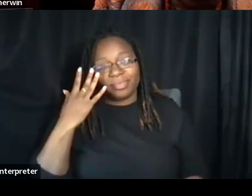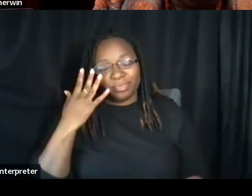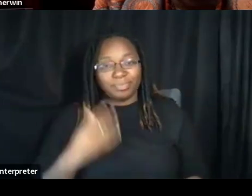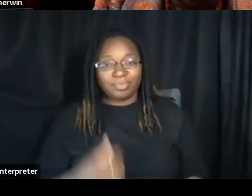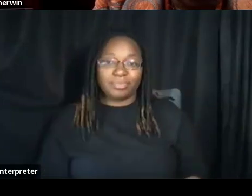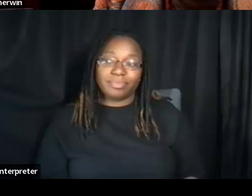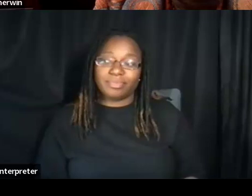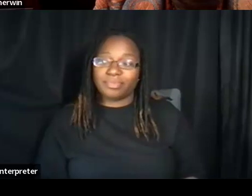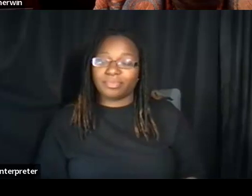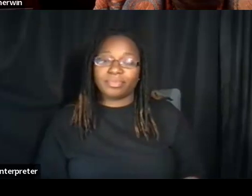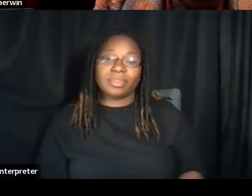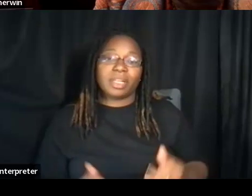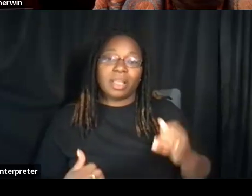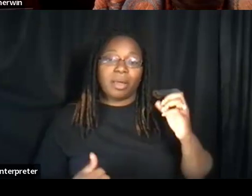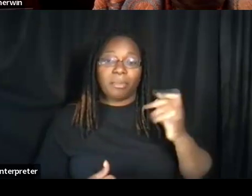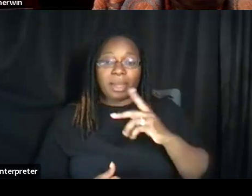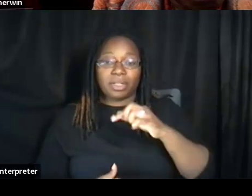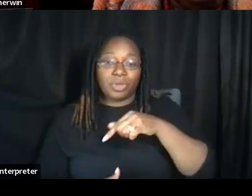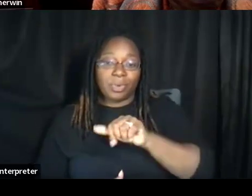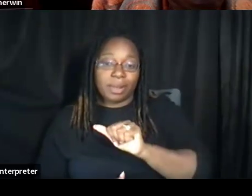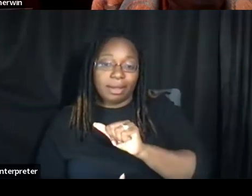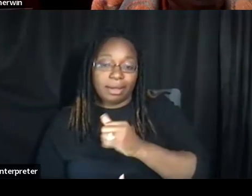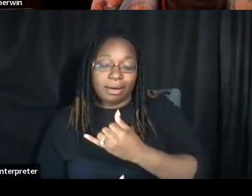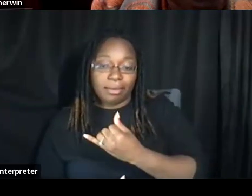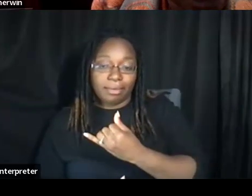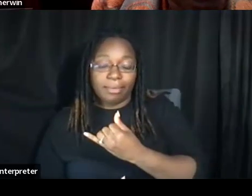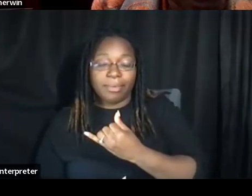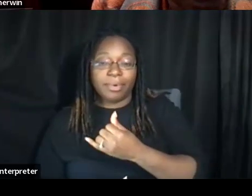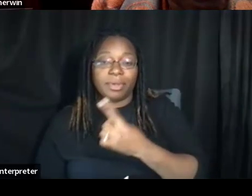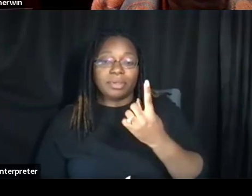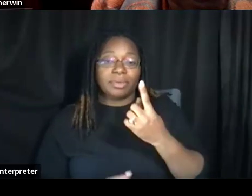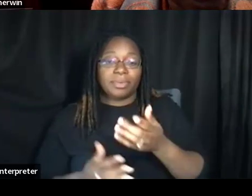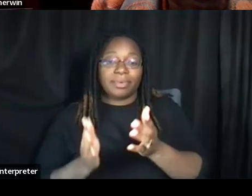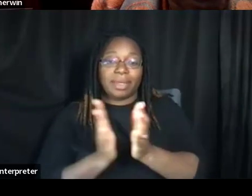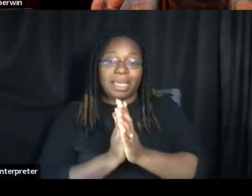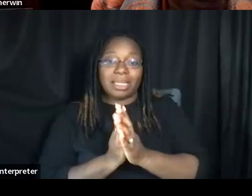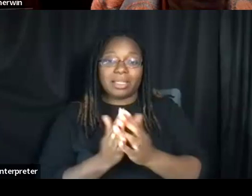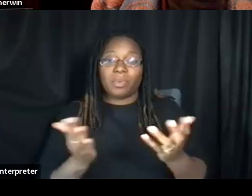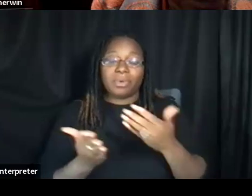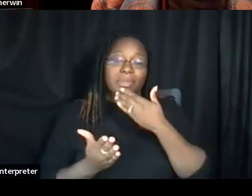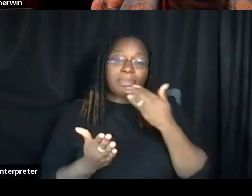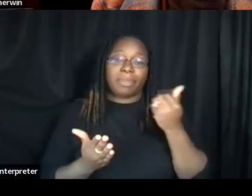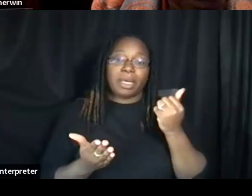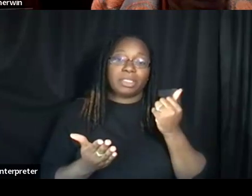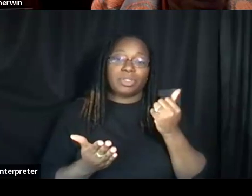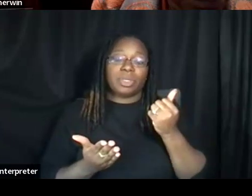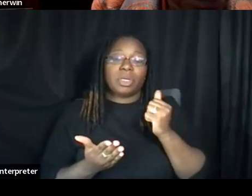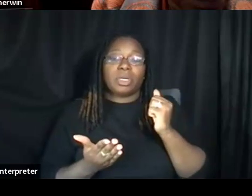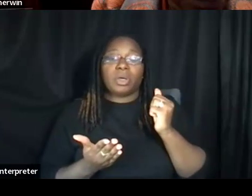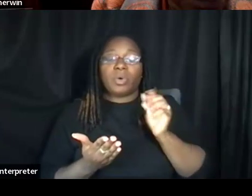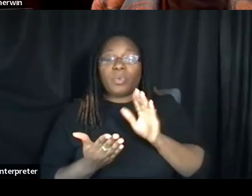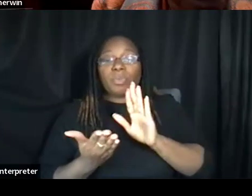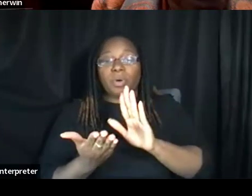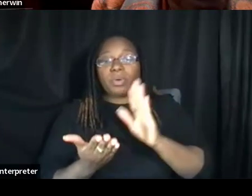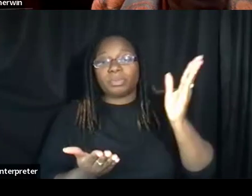Just going back to the Q&A box, someone asked, what is the best way to present this information